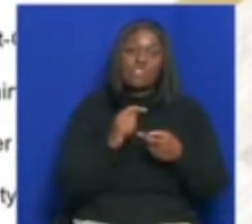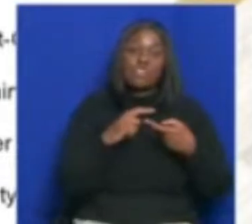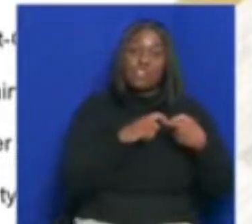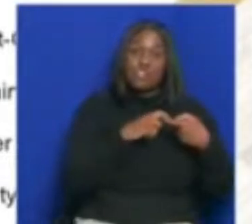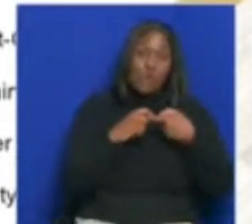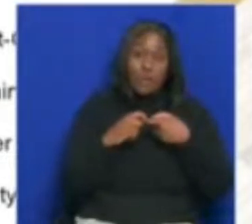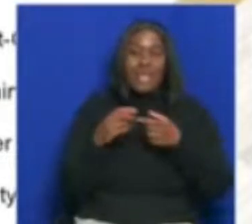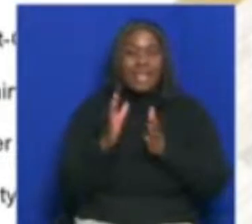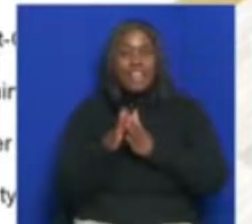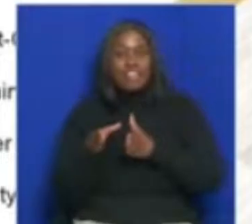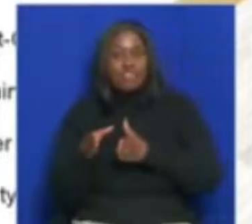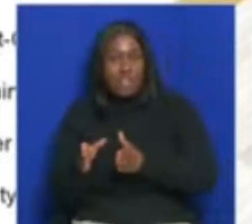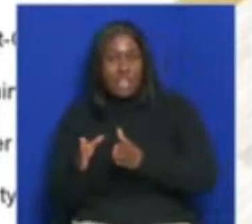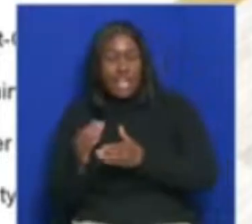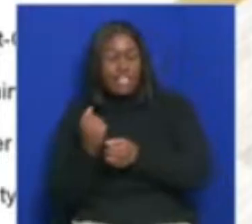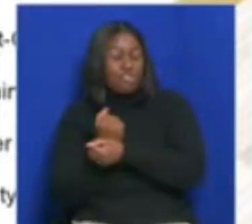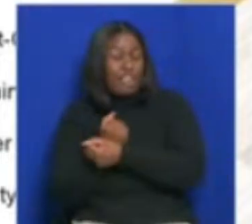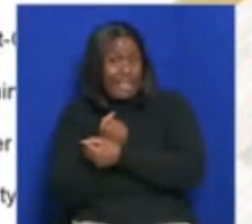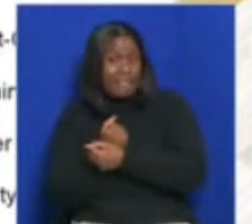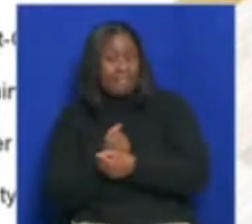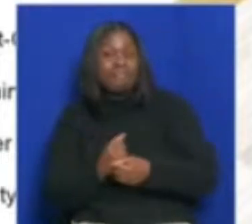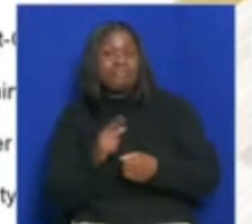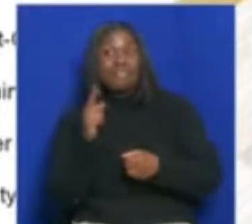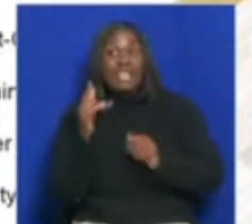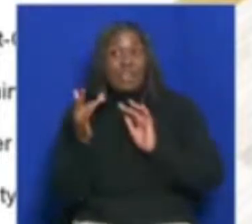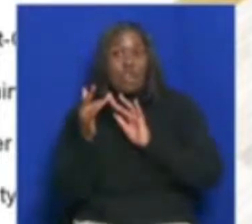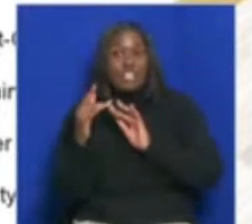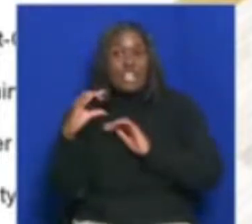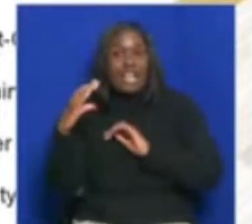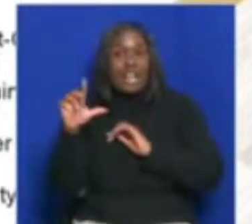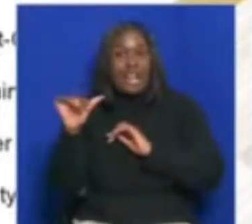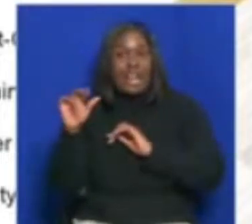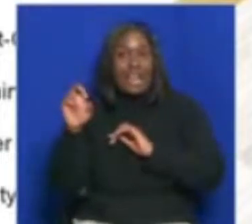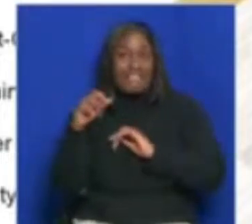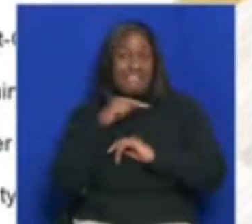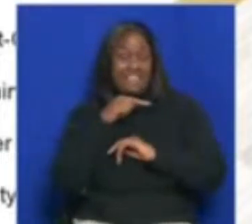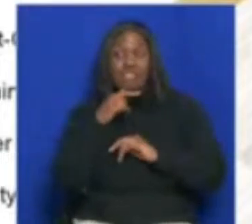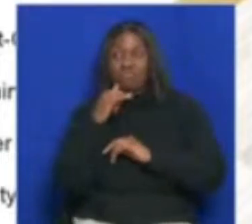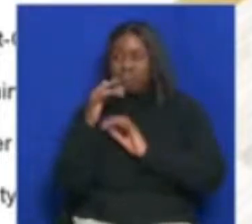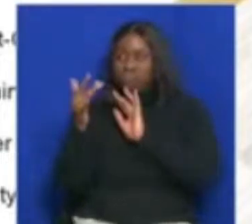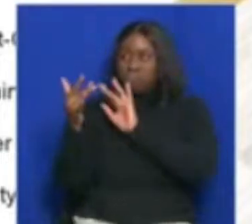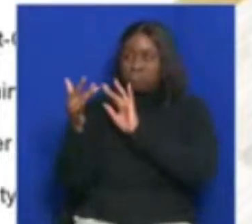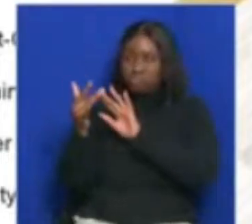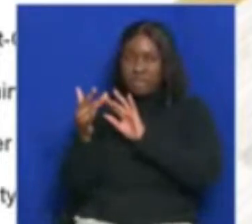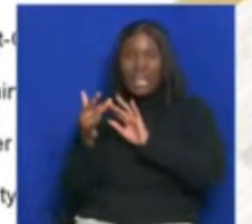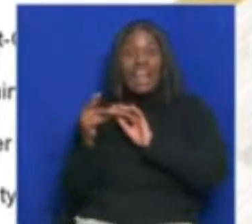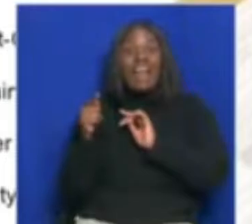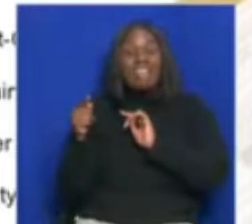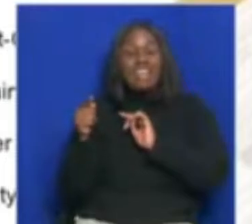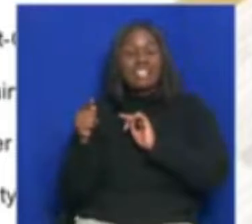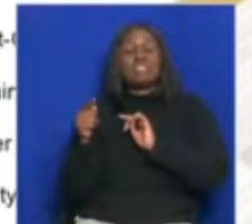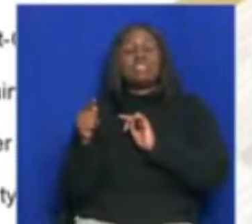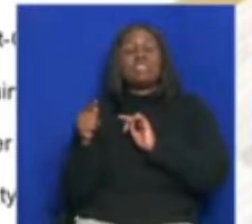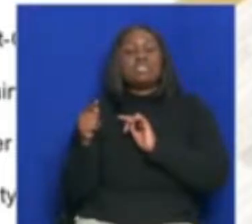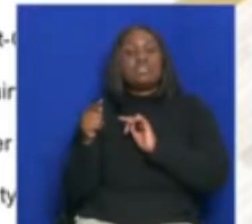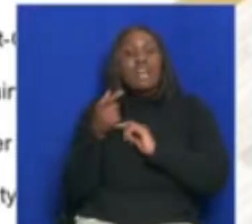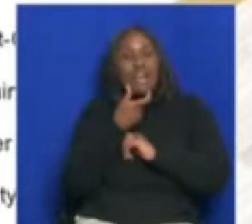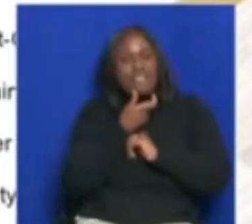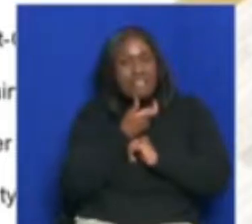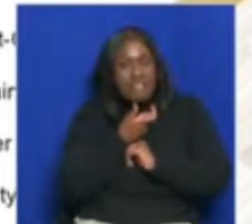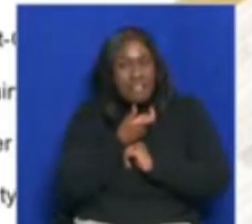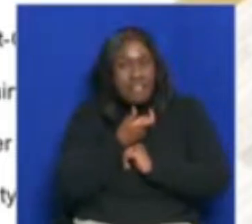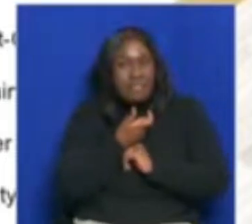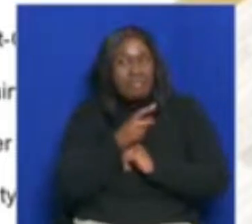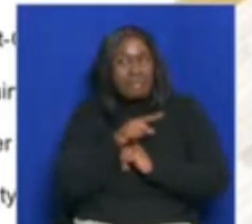contacted Clive Nyker, and in that recording, he inquired from Clive